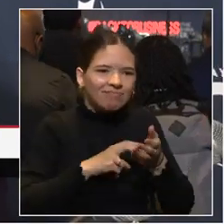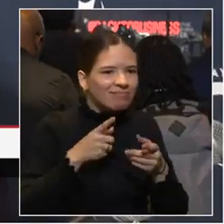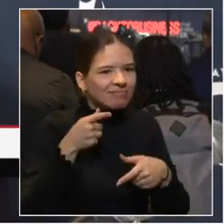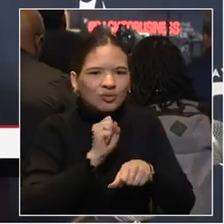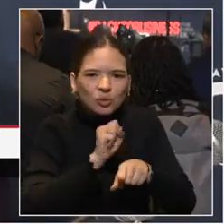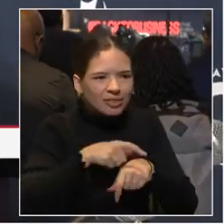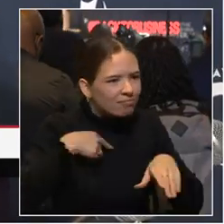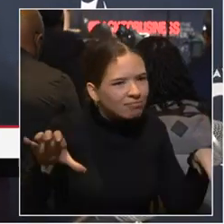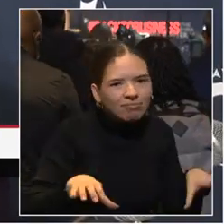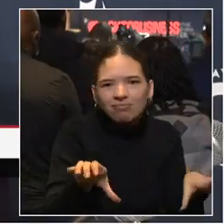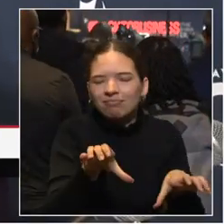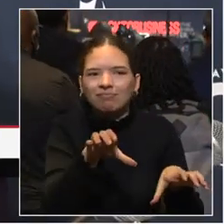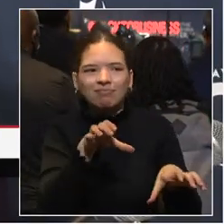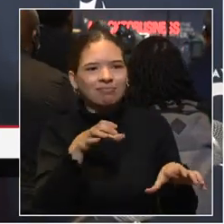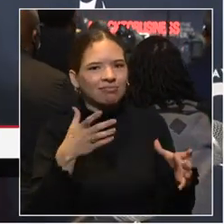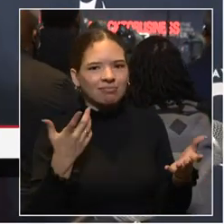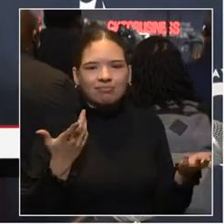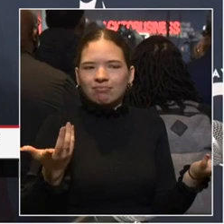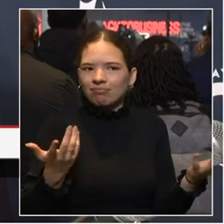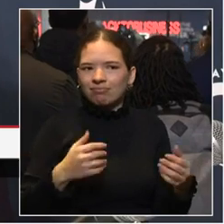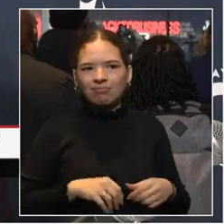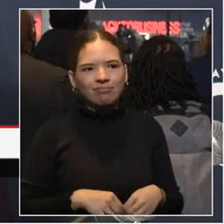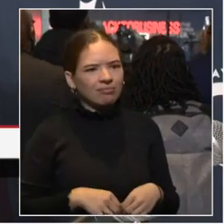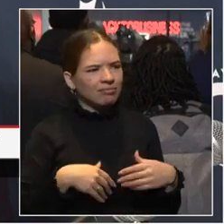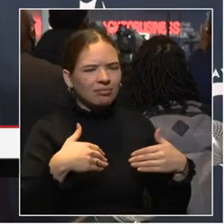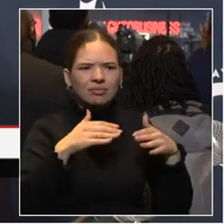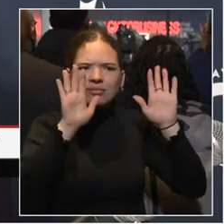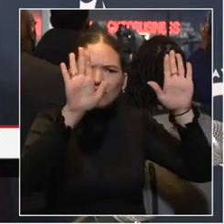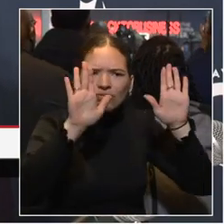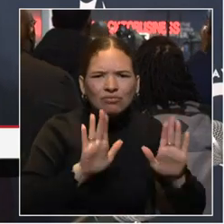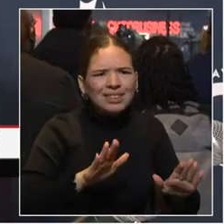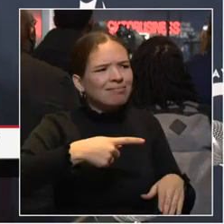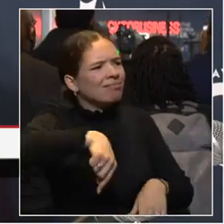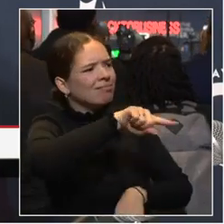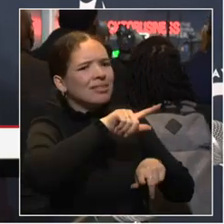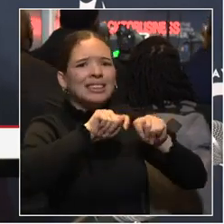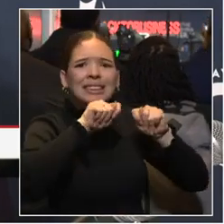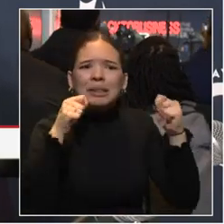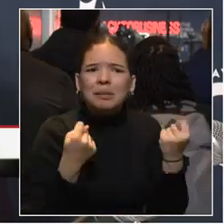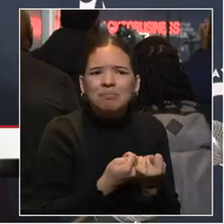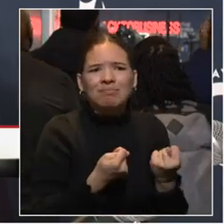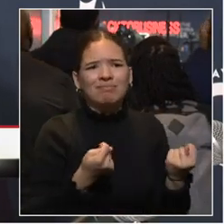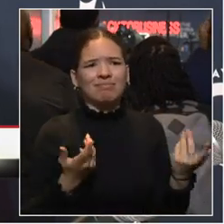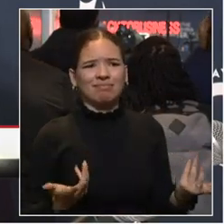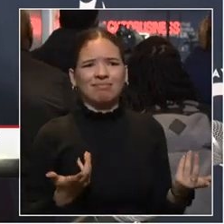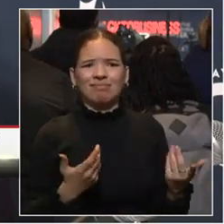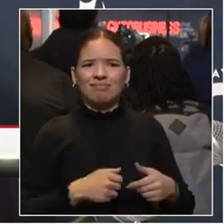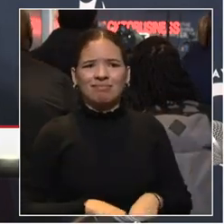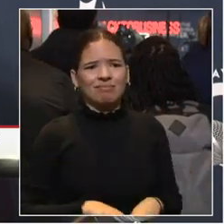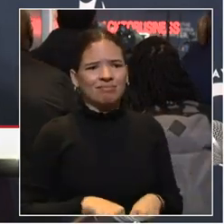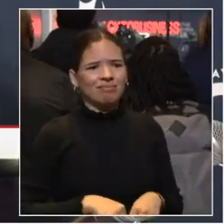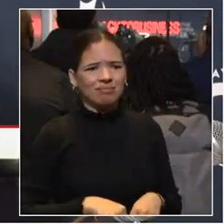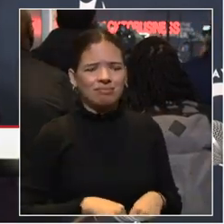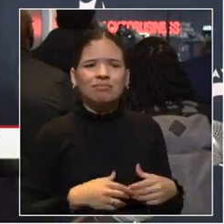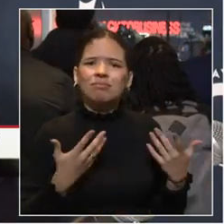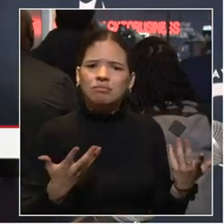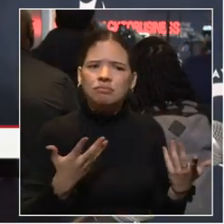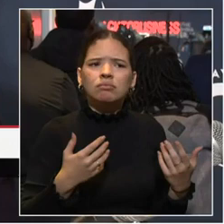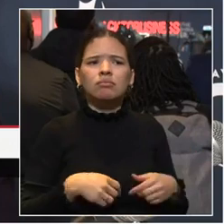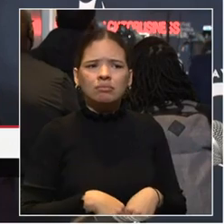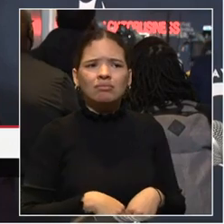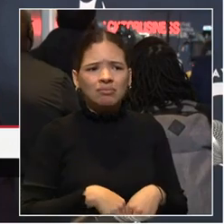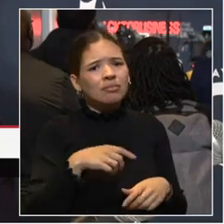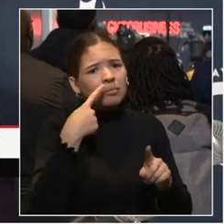to attract a wonderful team around me. But I am also focused on my family. I